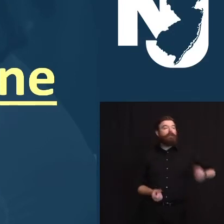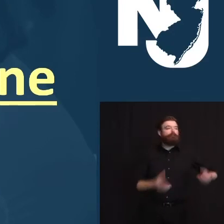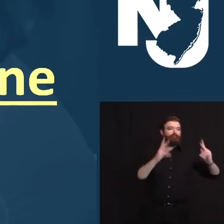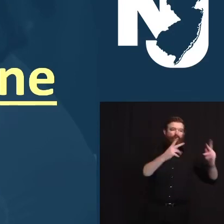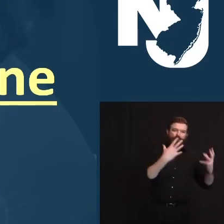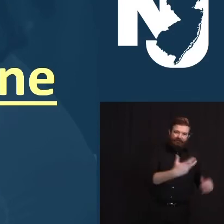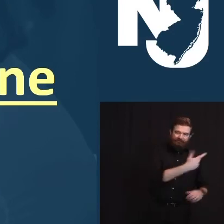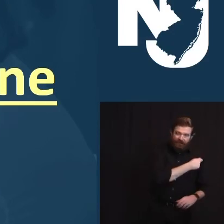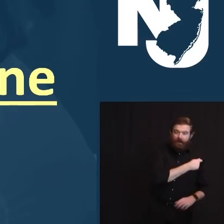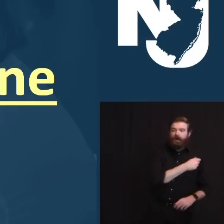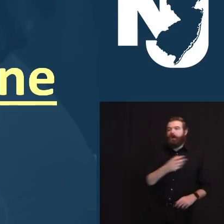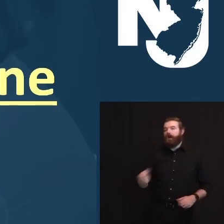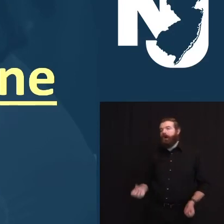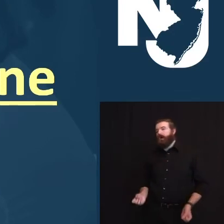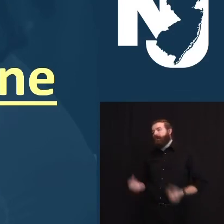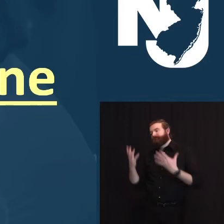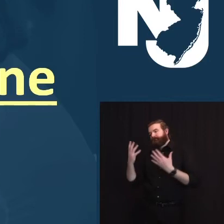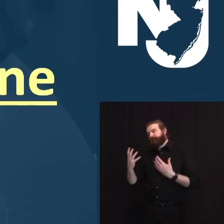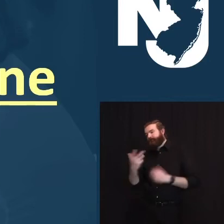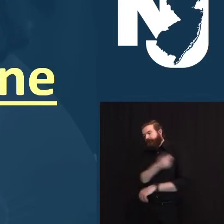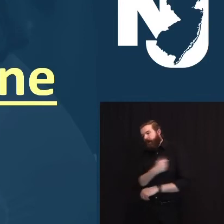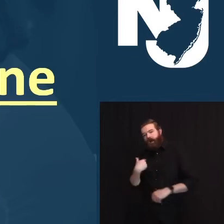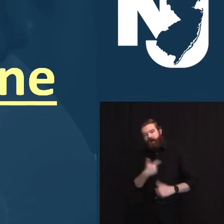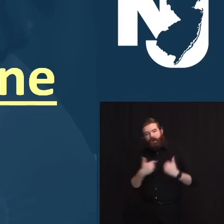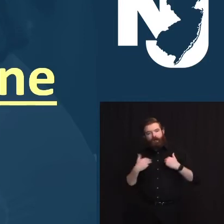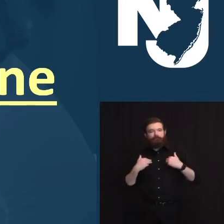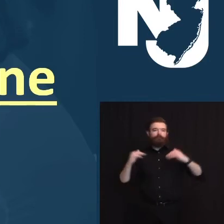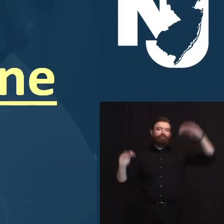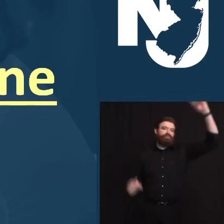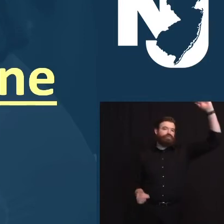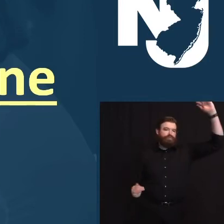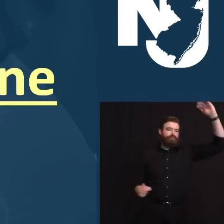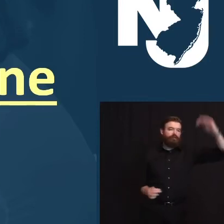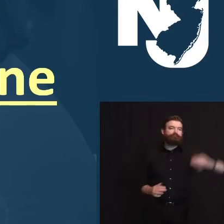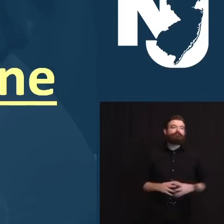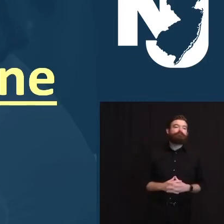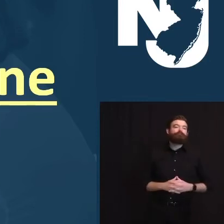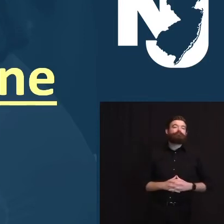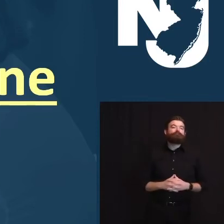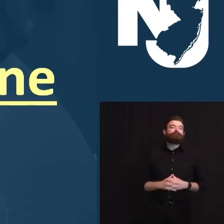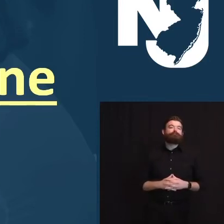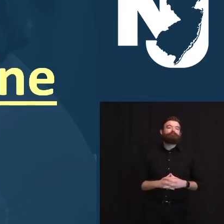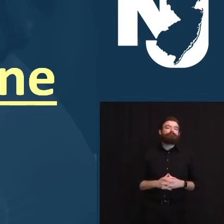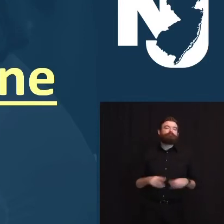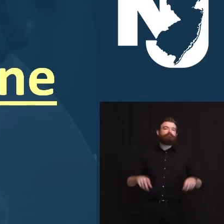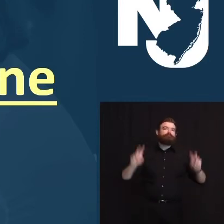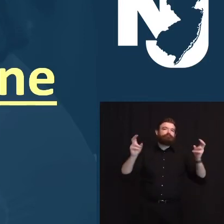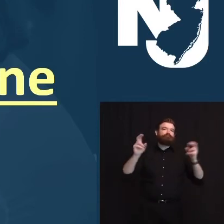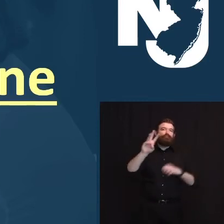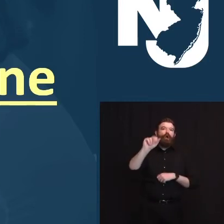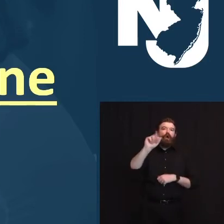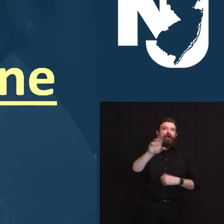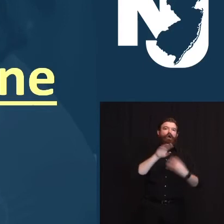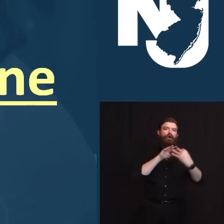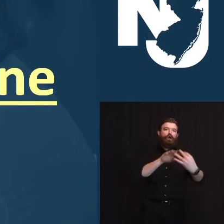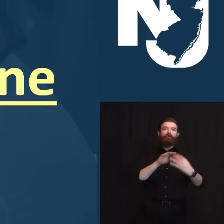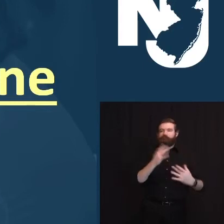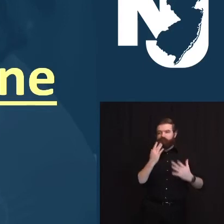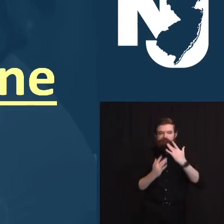that this is a war and that we must be on a war footing. The administration recognizes that this vaccination push is one of the single